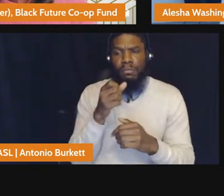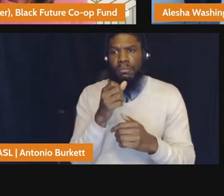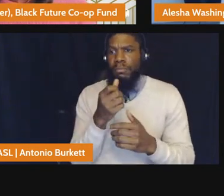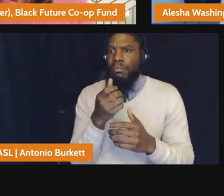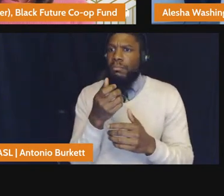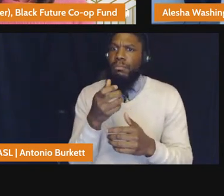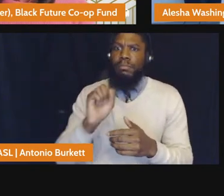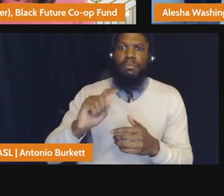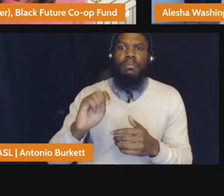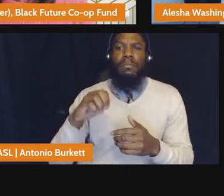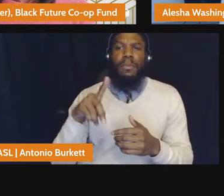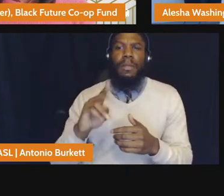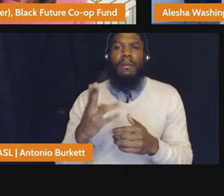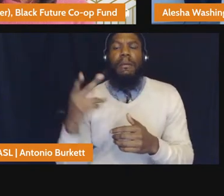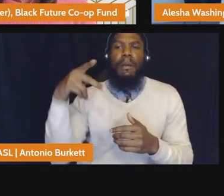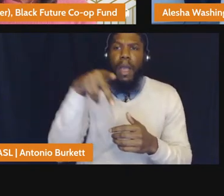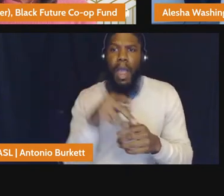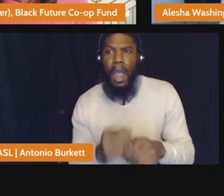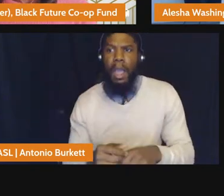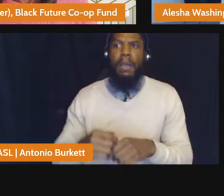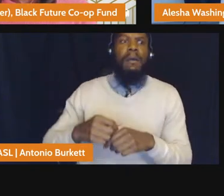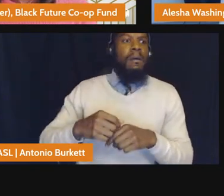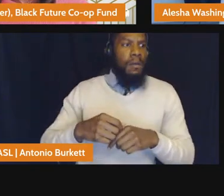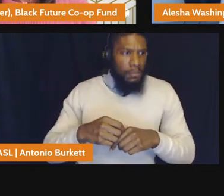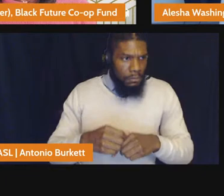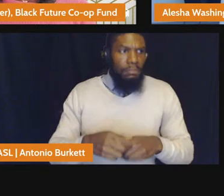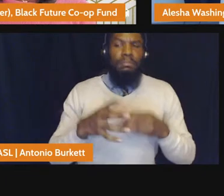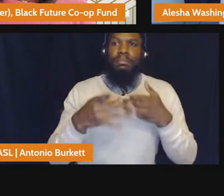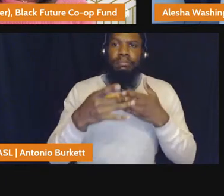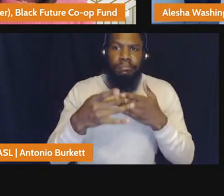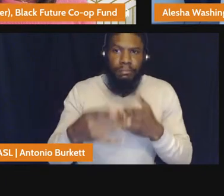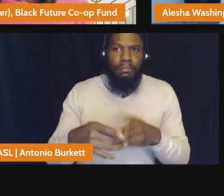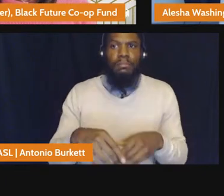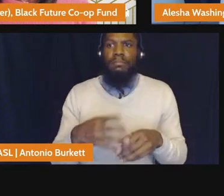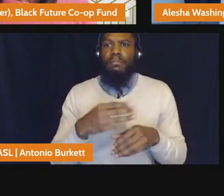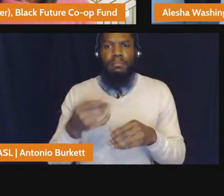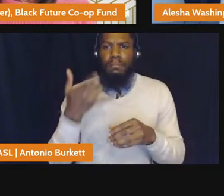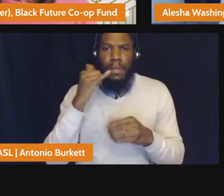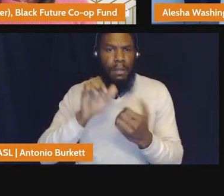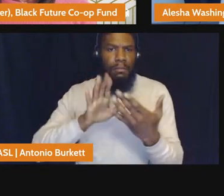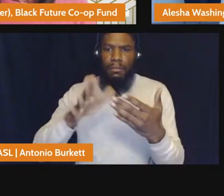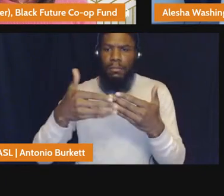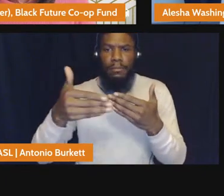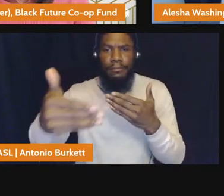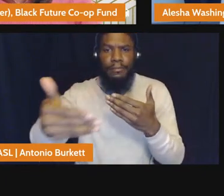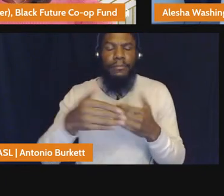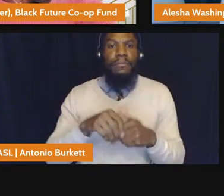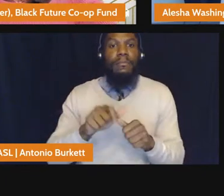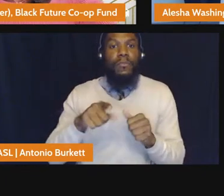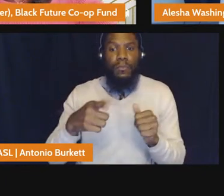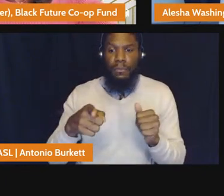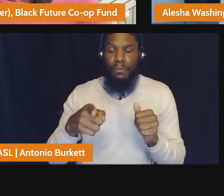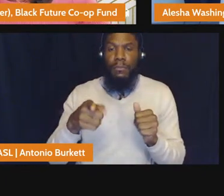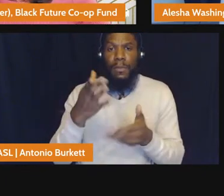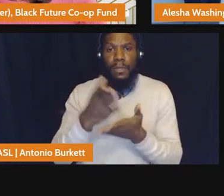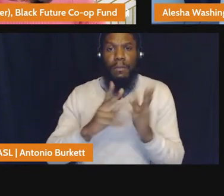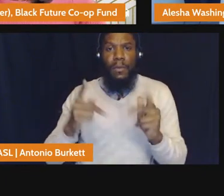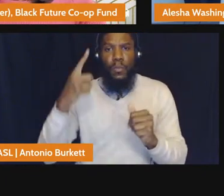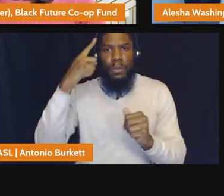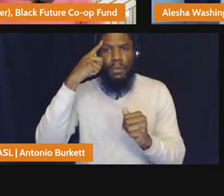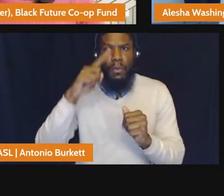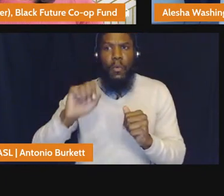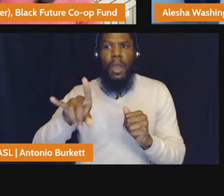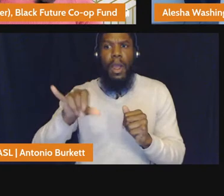of our folks who like to consider themselves allies need to really step into what that allyship means. And we have to, those of us